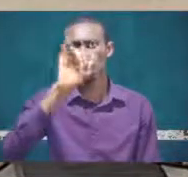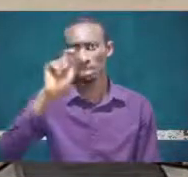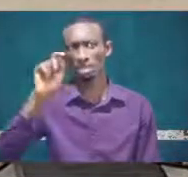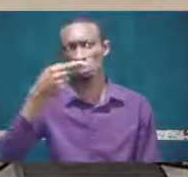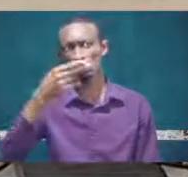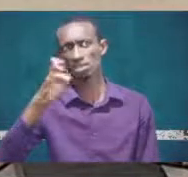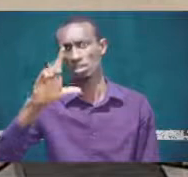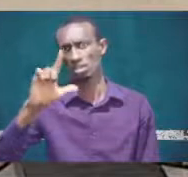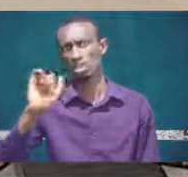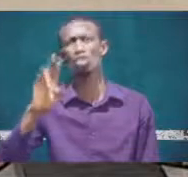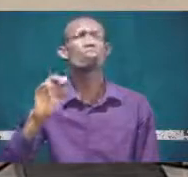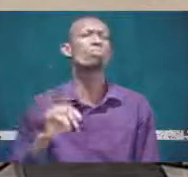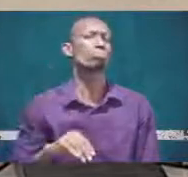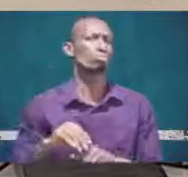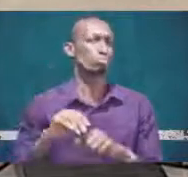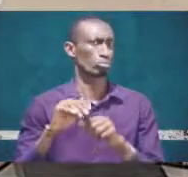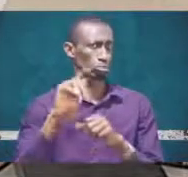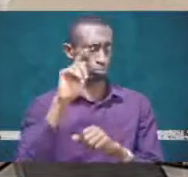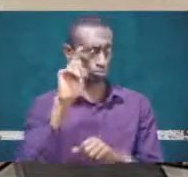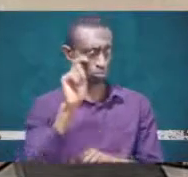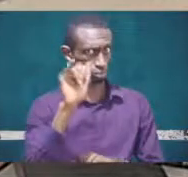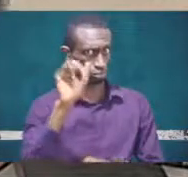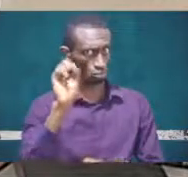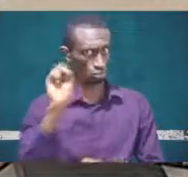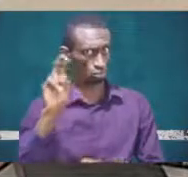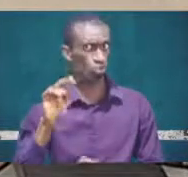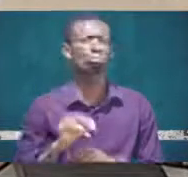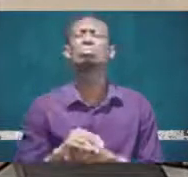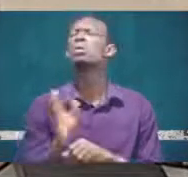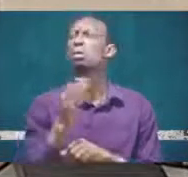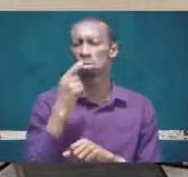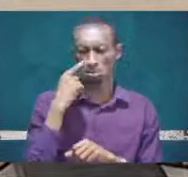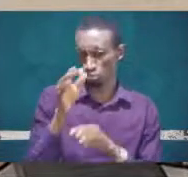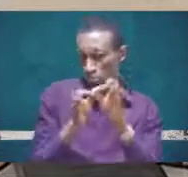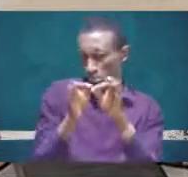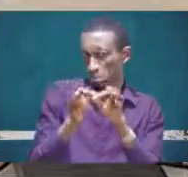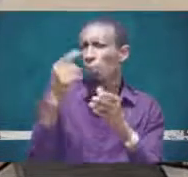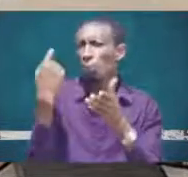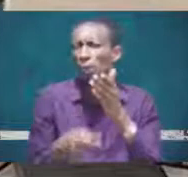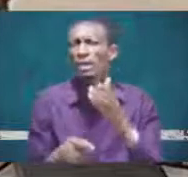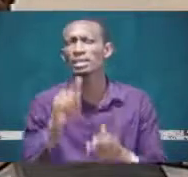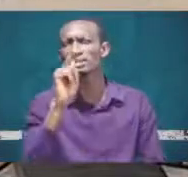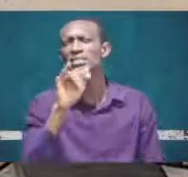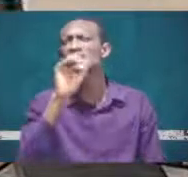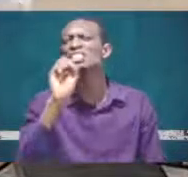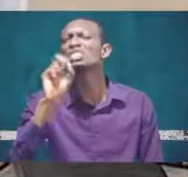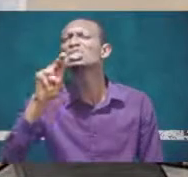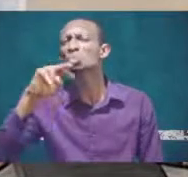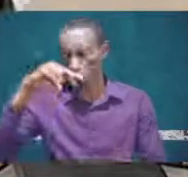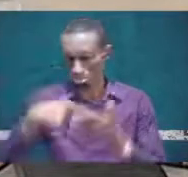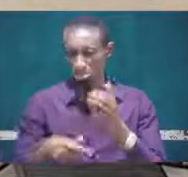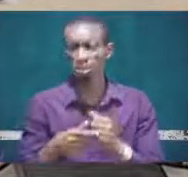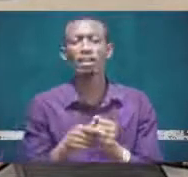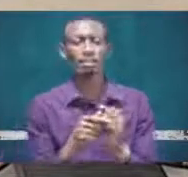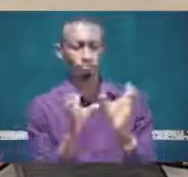term tissue, where we have seen that a tissue is a group of similar cells which are specialized to